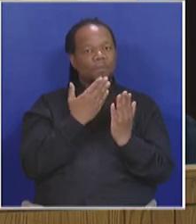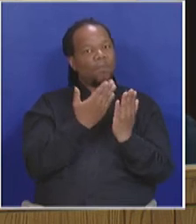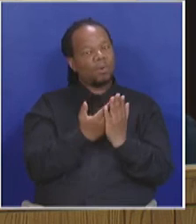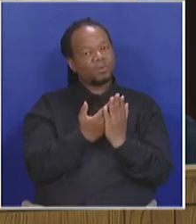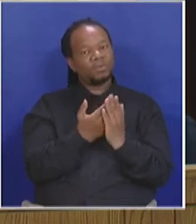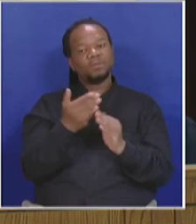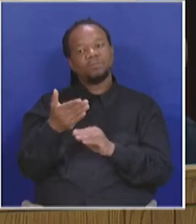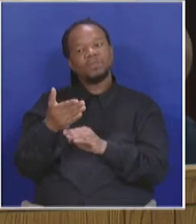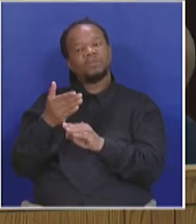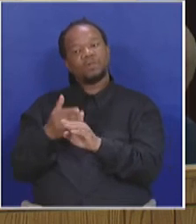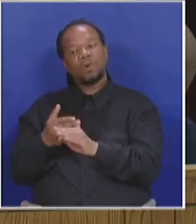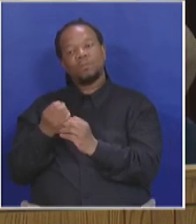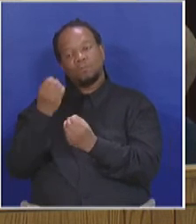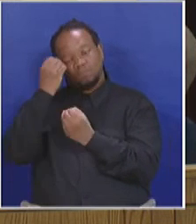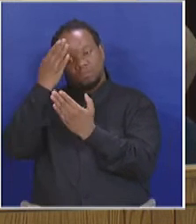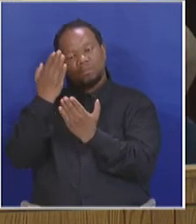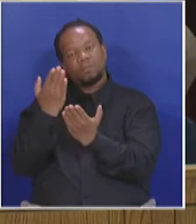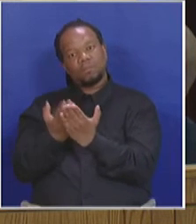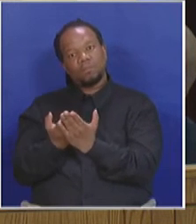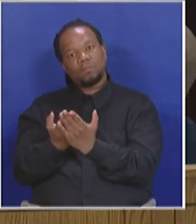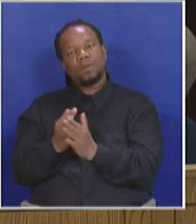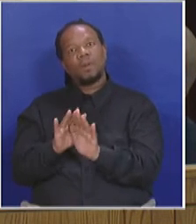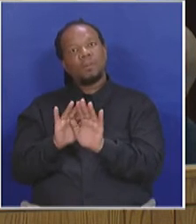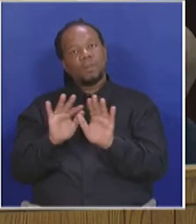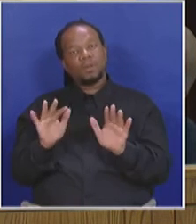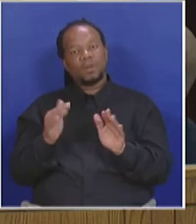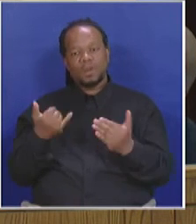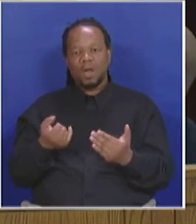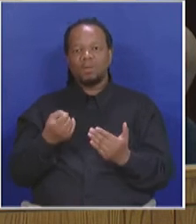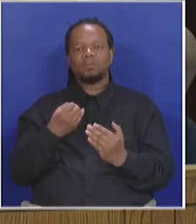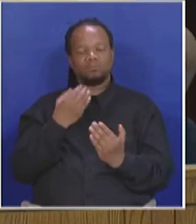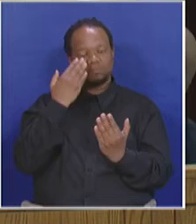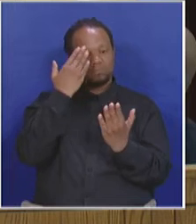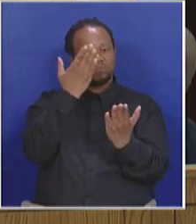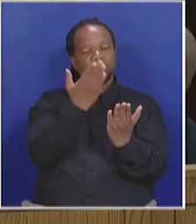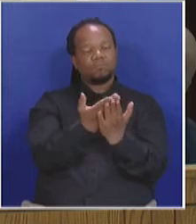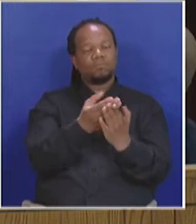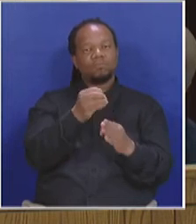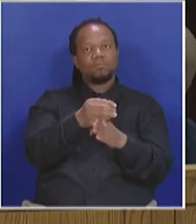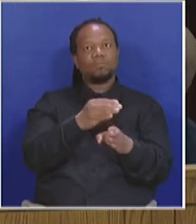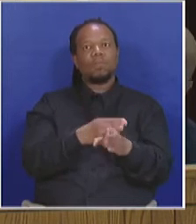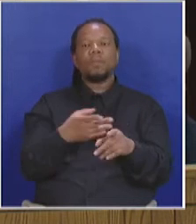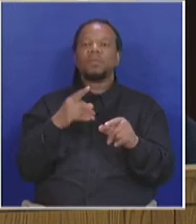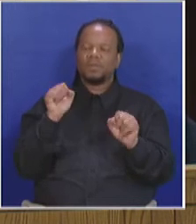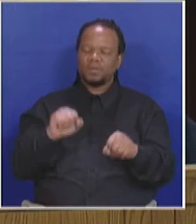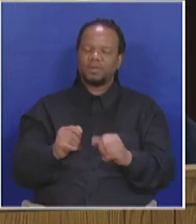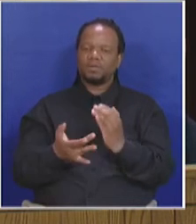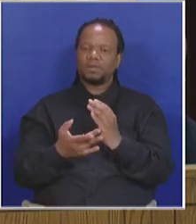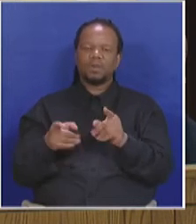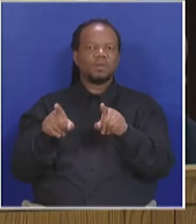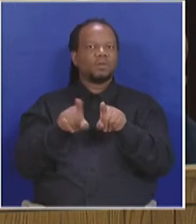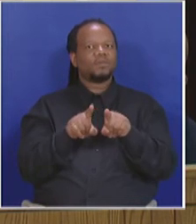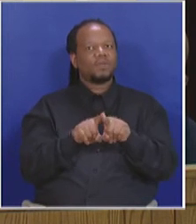of motion, and this time it is without. So technically, it's the same thing, but not the same